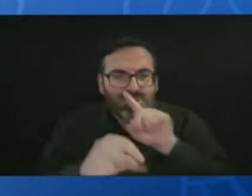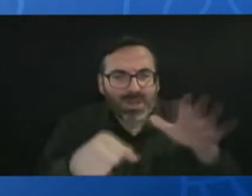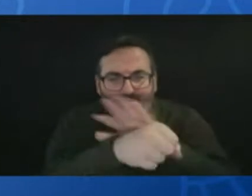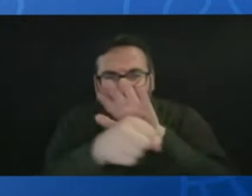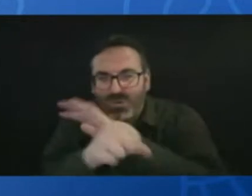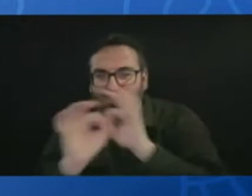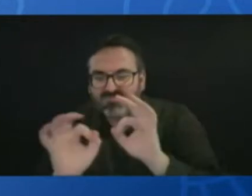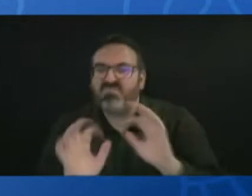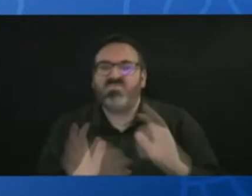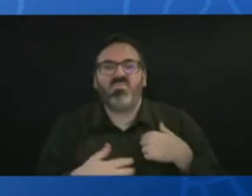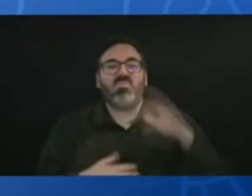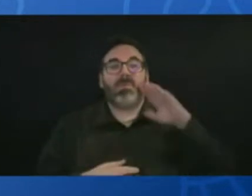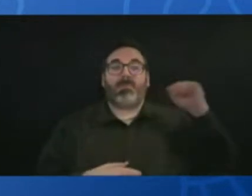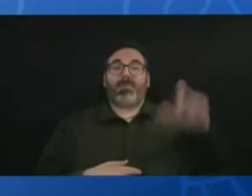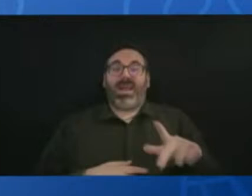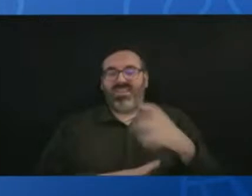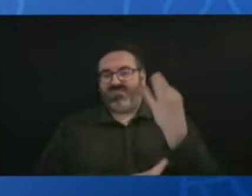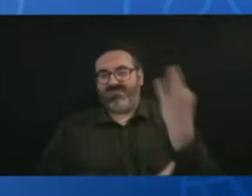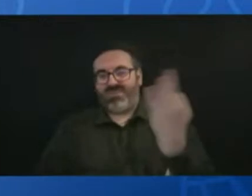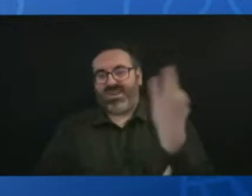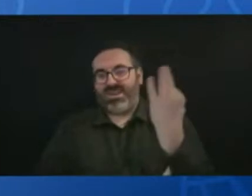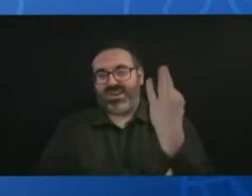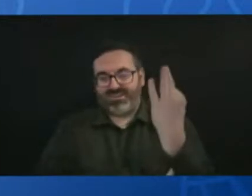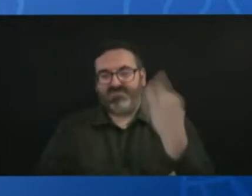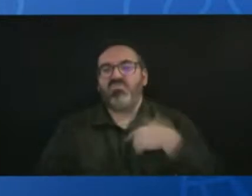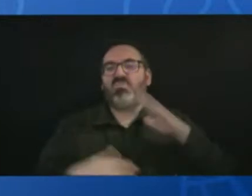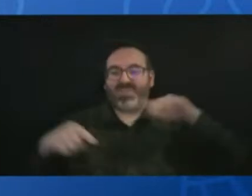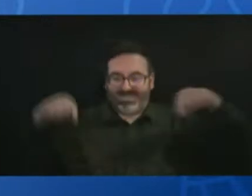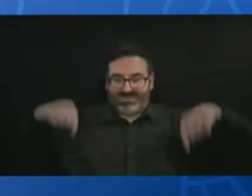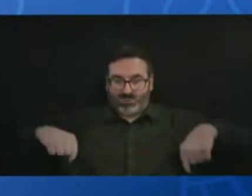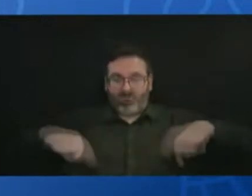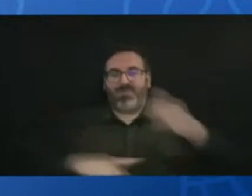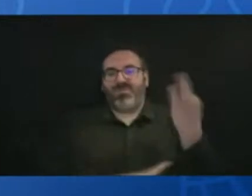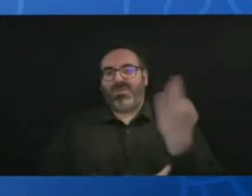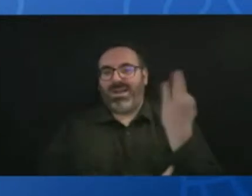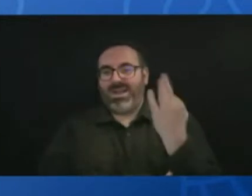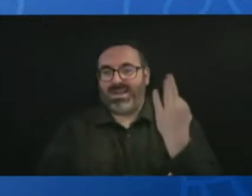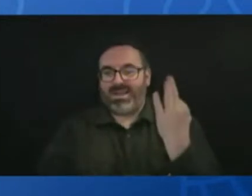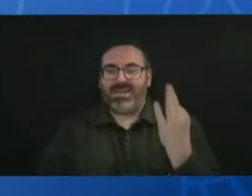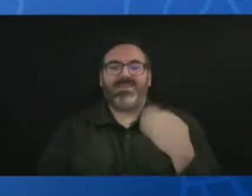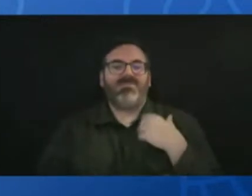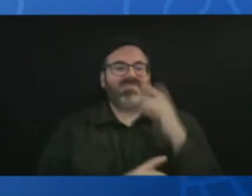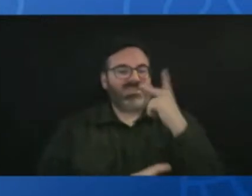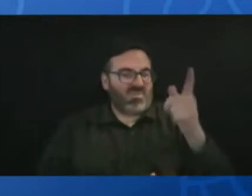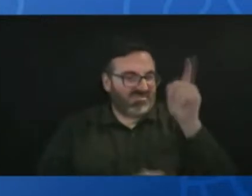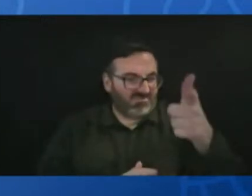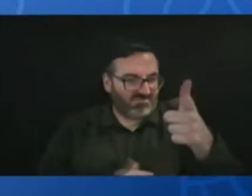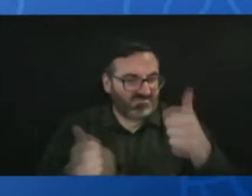Friday. And I'll see you then. Have a great rest of your day. Thank you. Thank you.